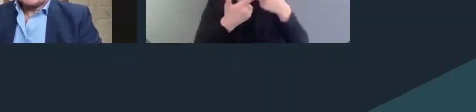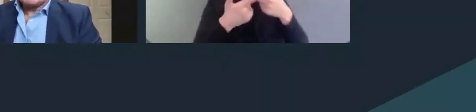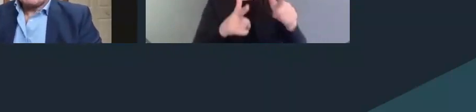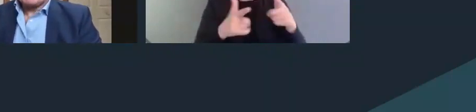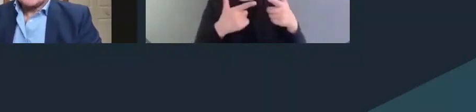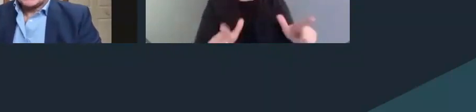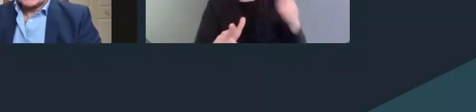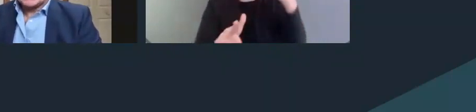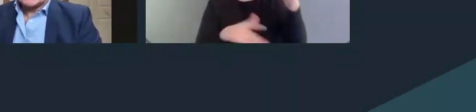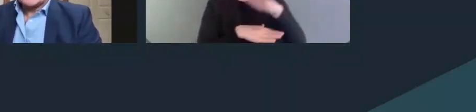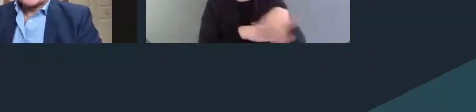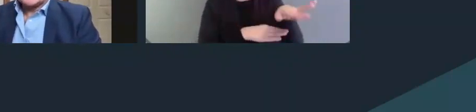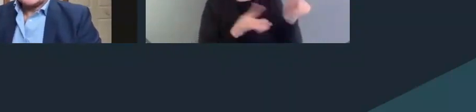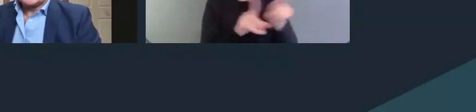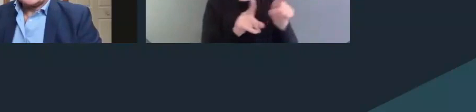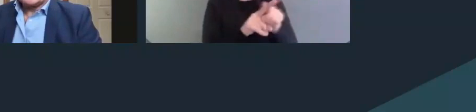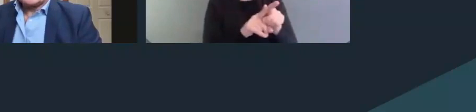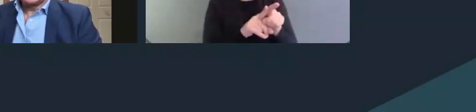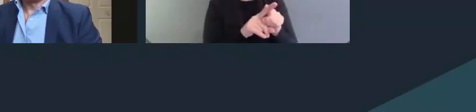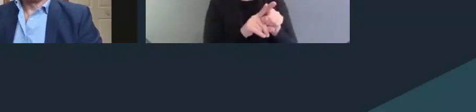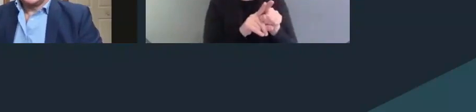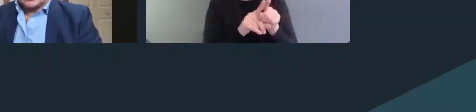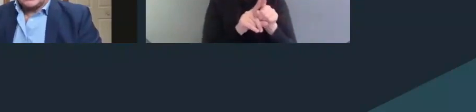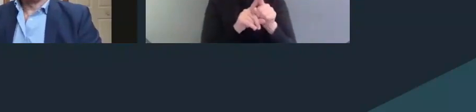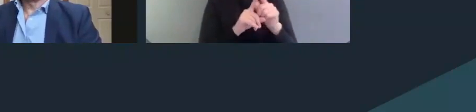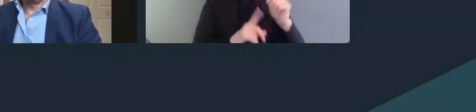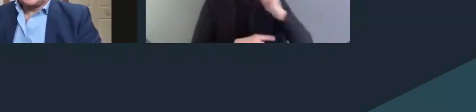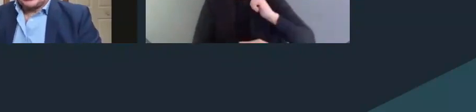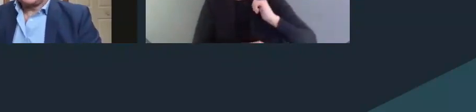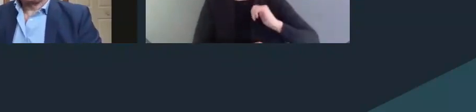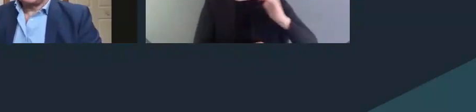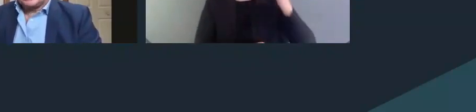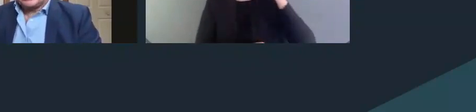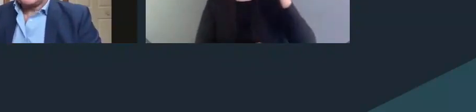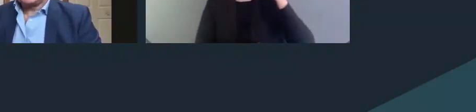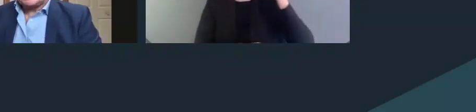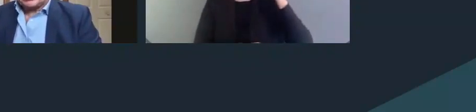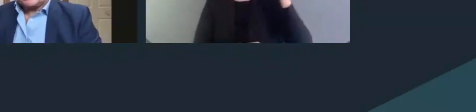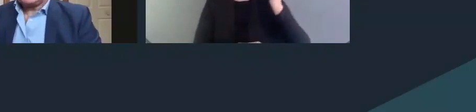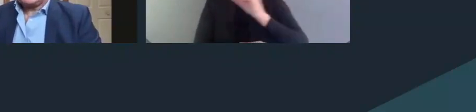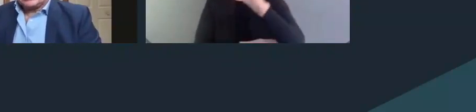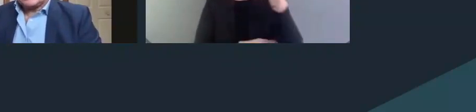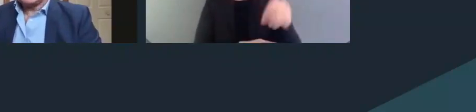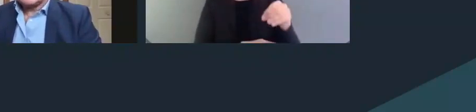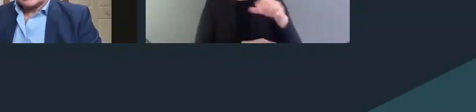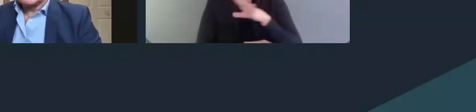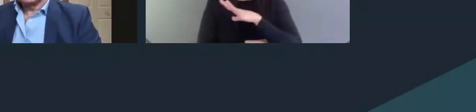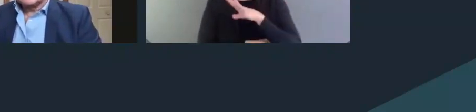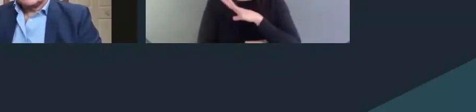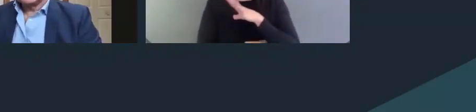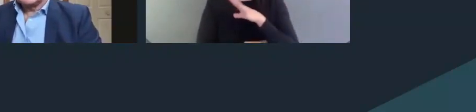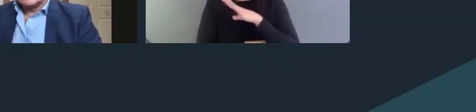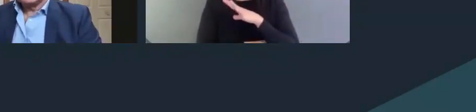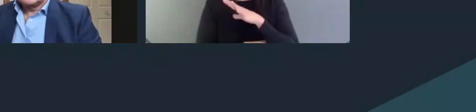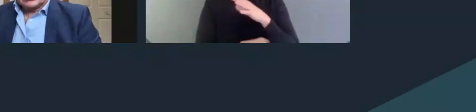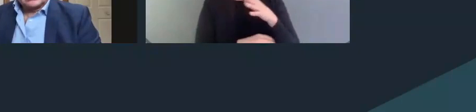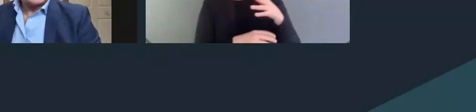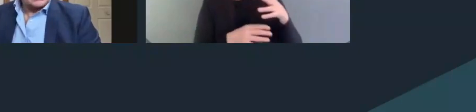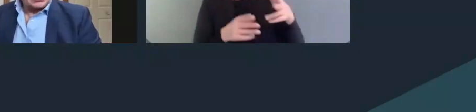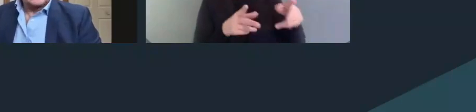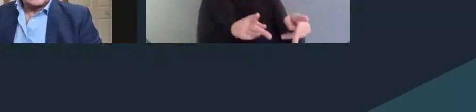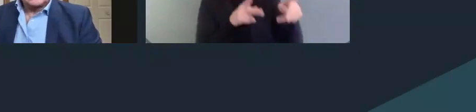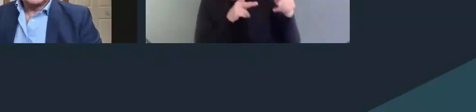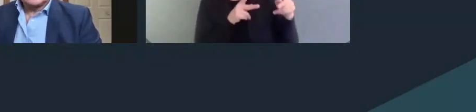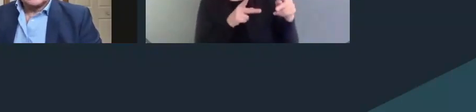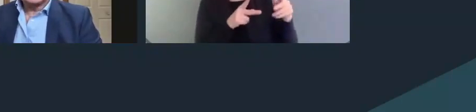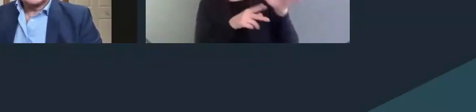Yeah, Avatak in Montreal also has offered Inuktitut programming at some points. I don't know if it's still